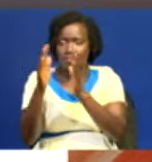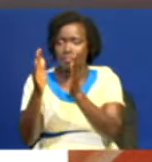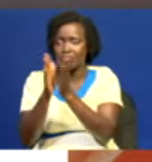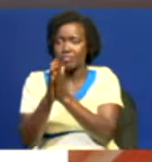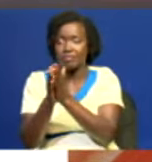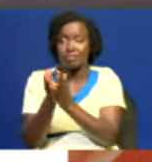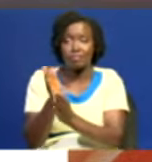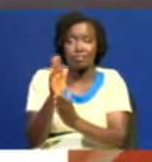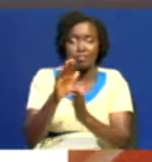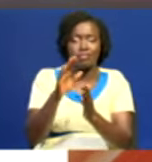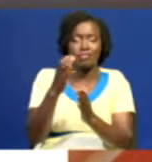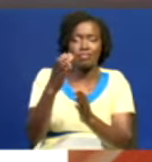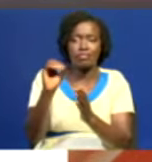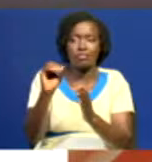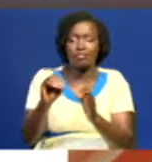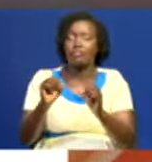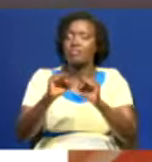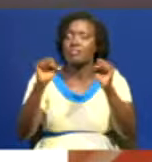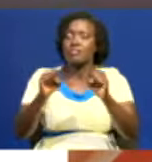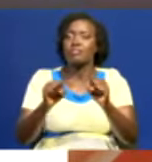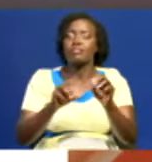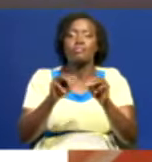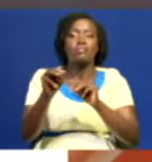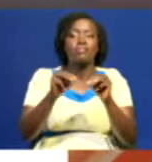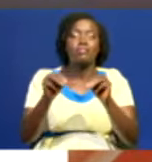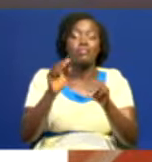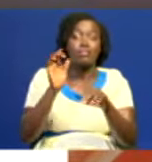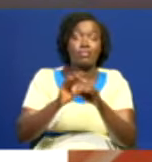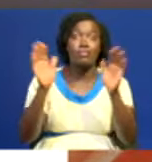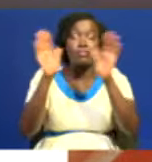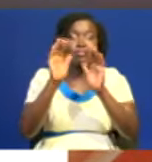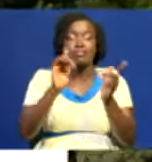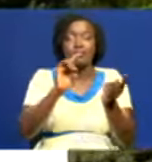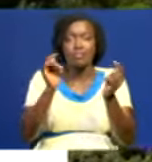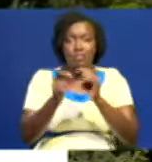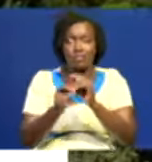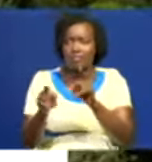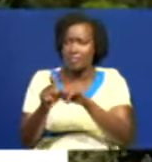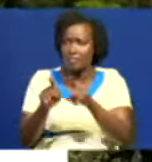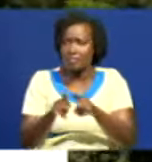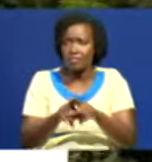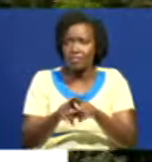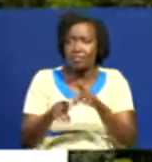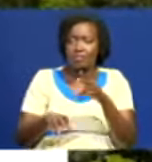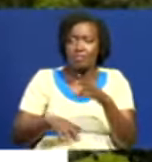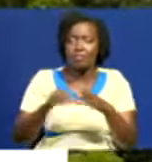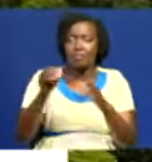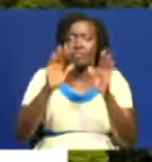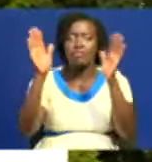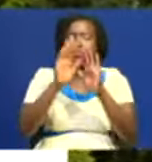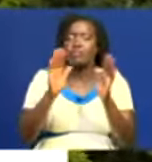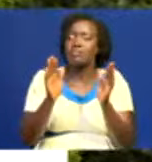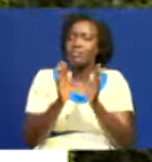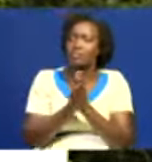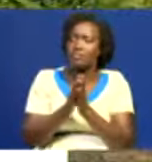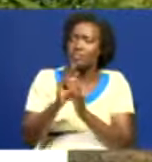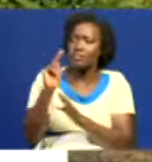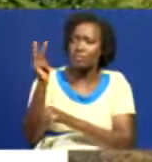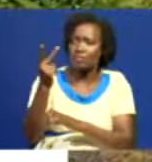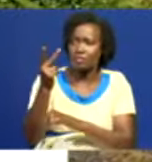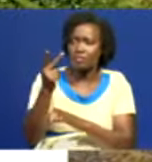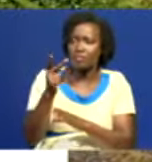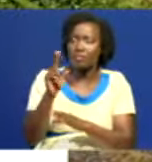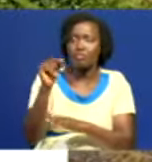ecosystem and mitigate the effects of climate change. According to Wanjiko Njoroge, founder of Planet Patrons Kenya, a